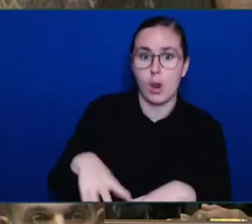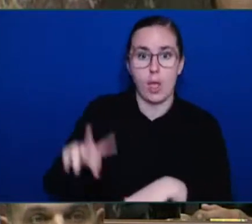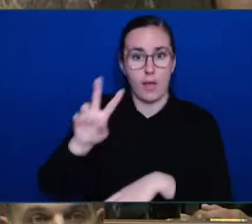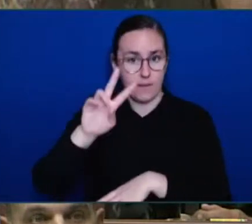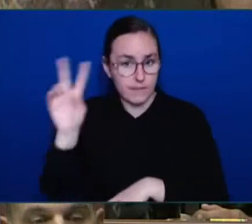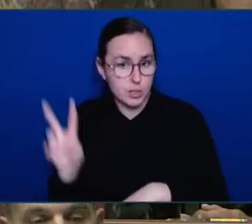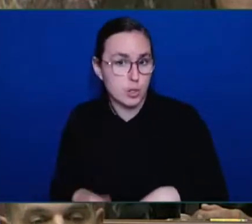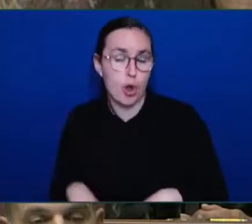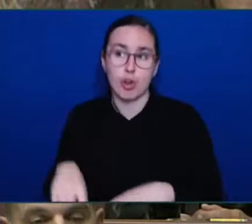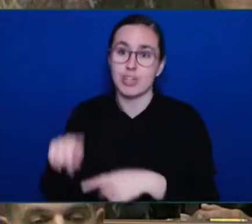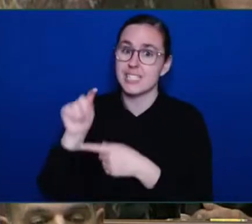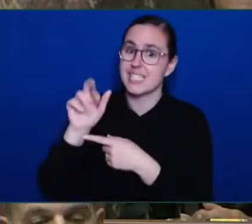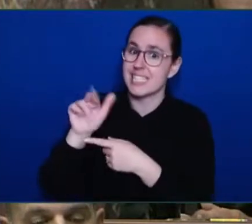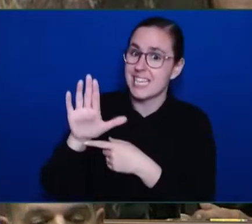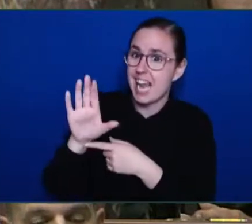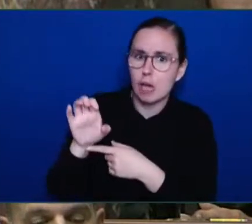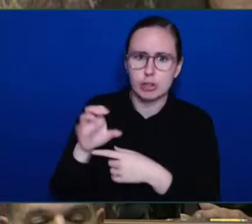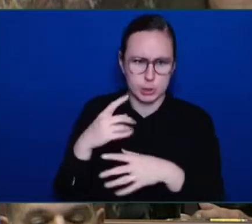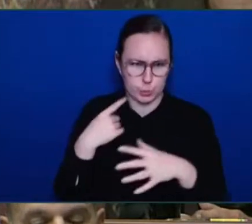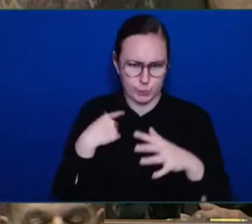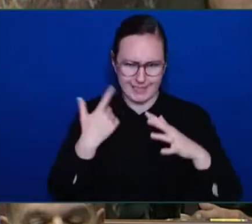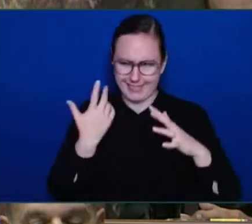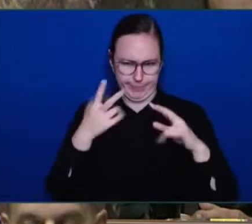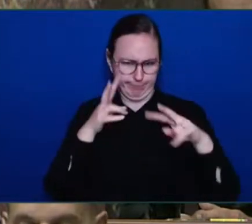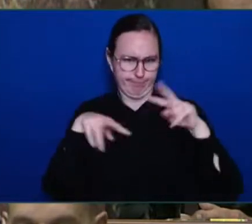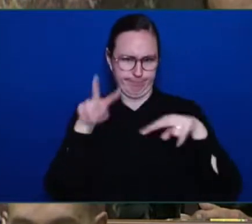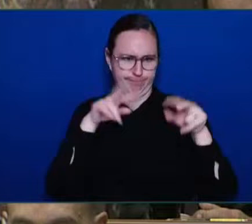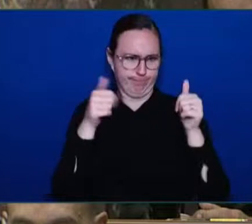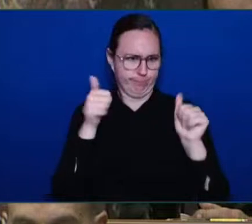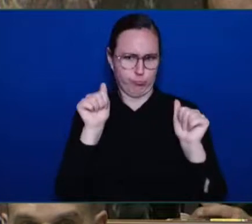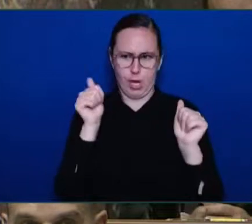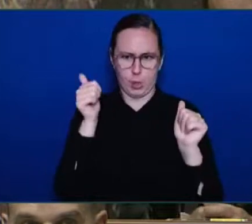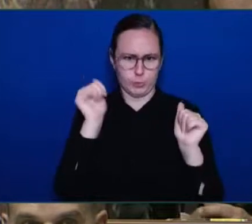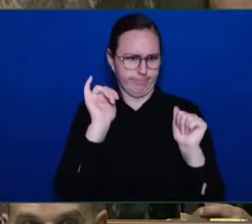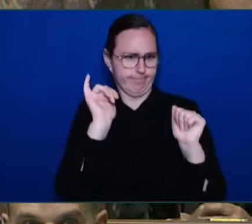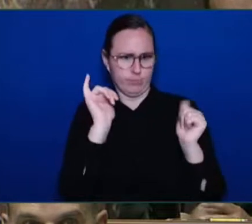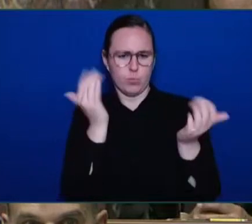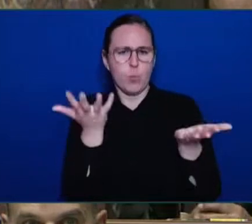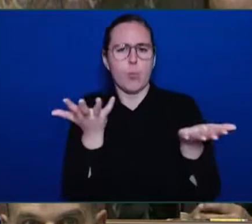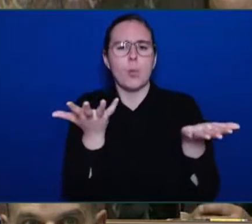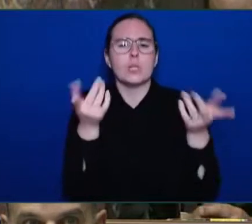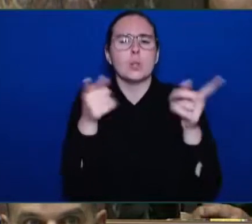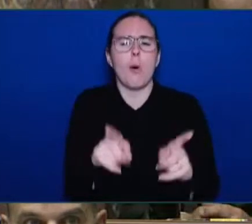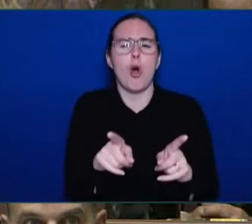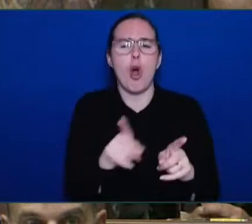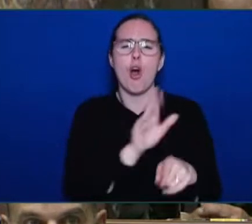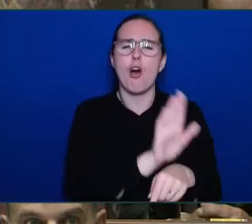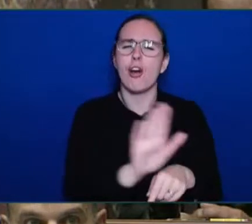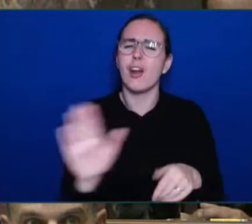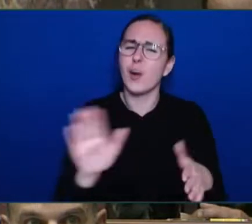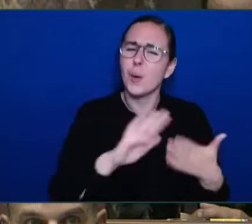member refers. I think that we have a number of things that are going to occur in light of our decision